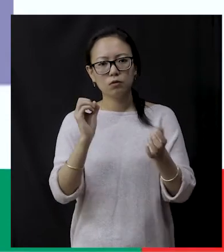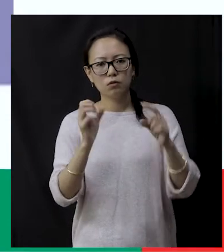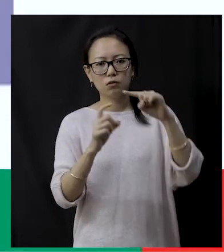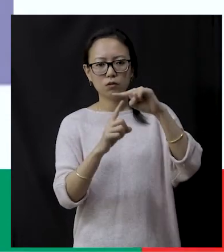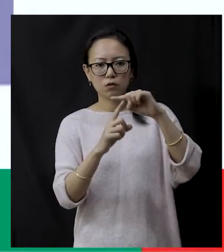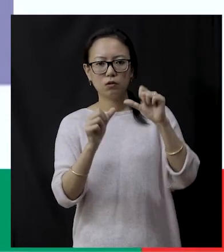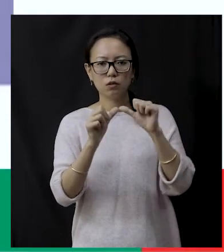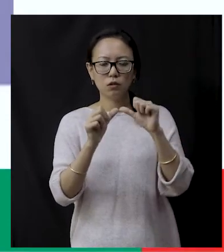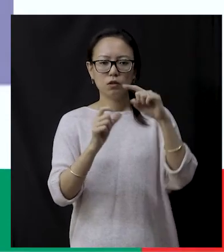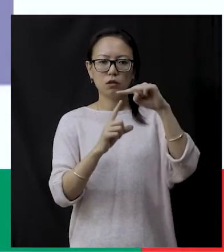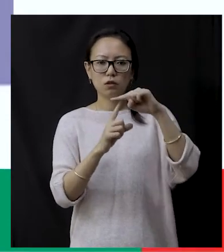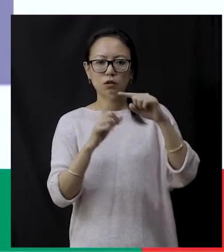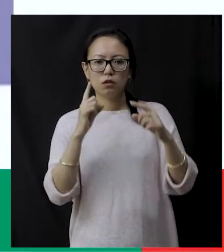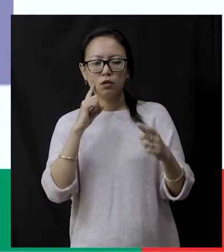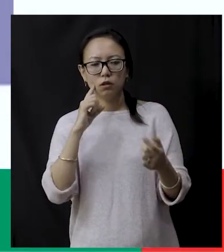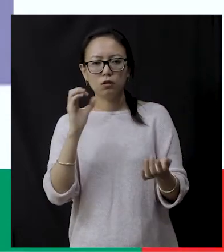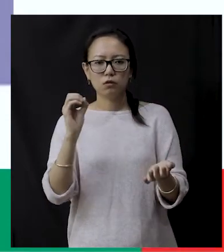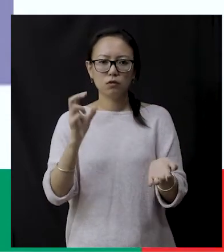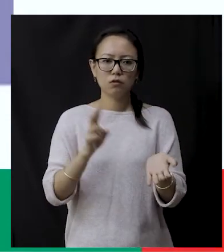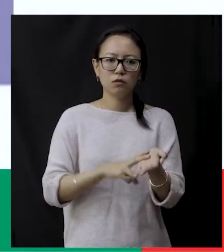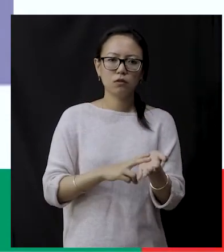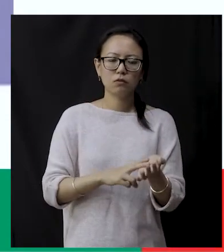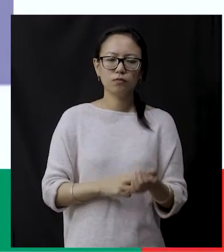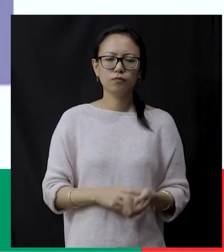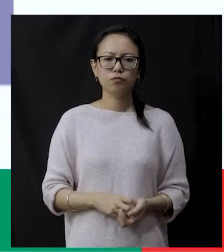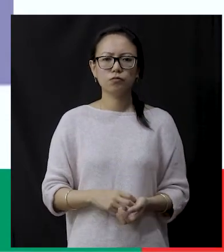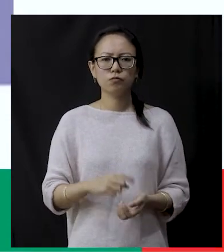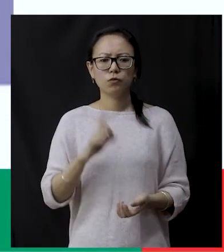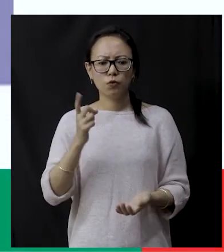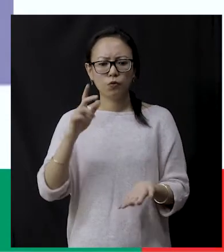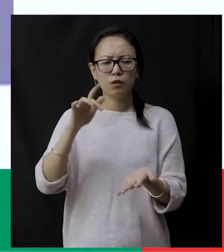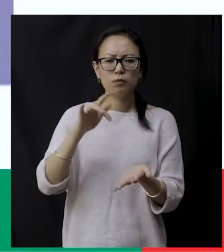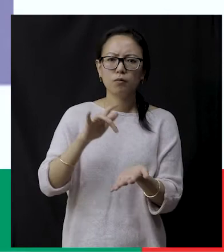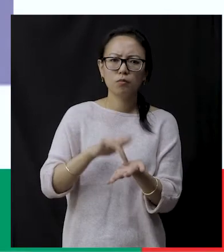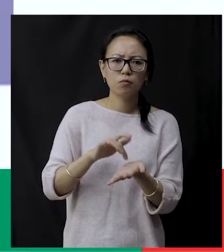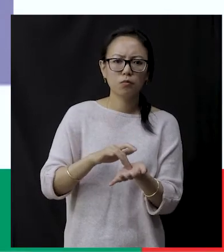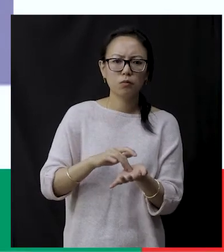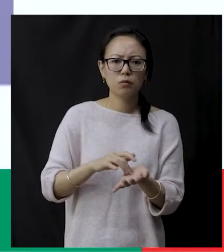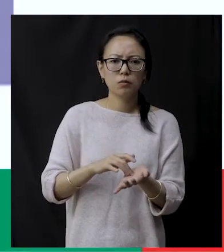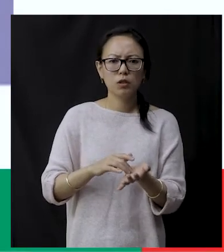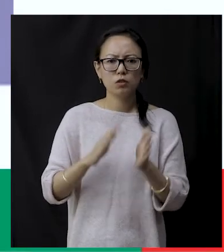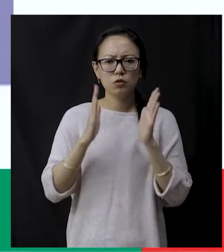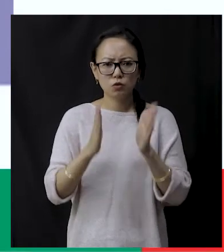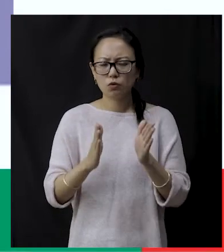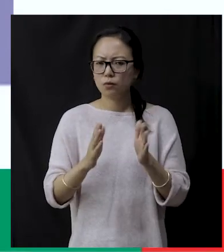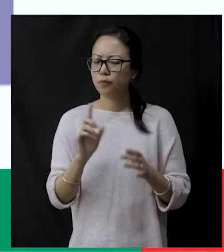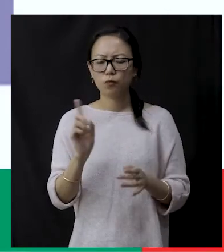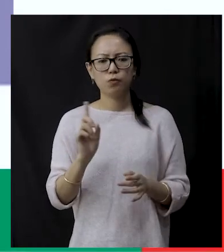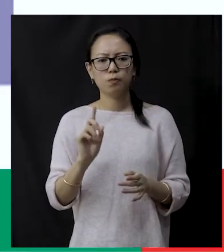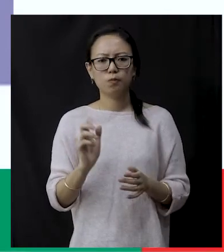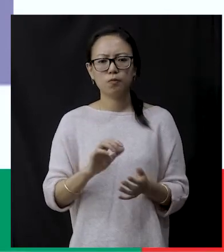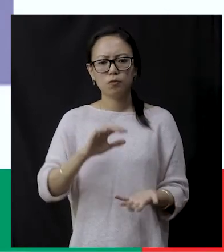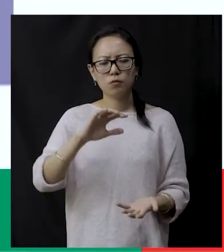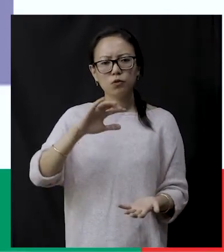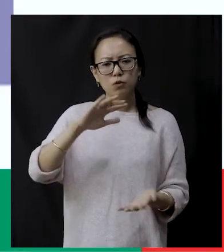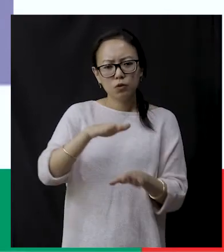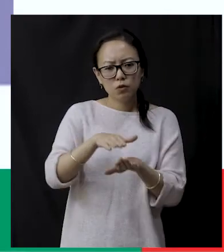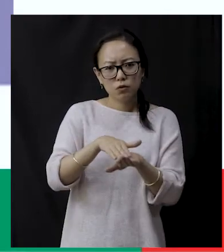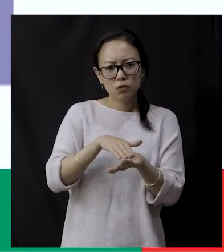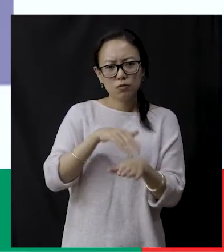it. The movement of Earth about its own axis is